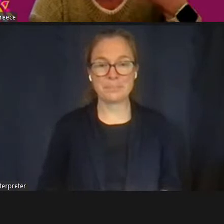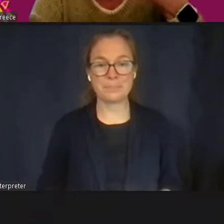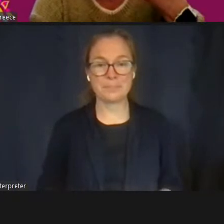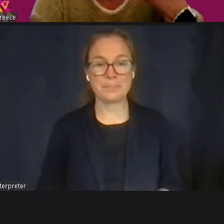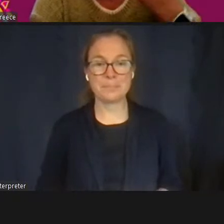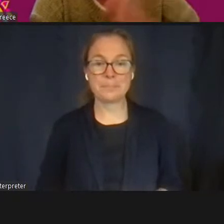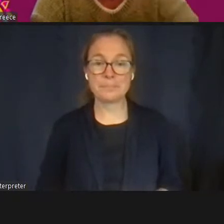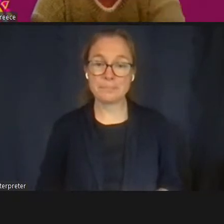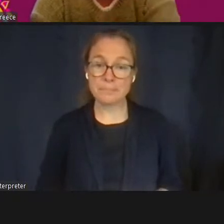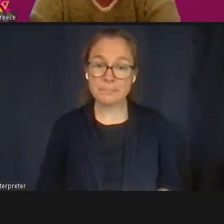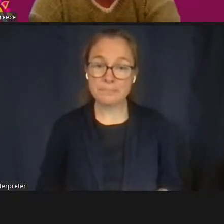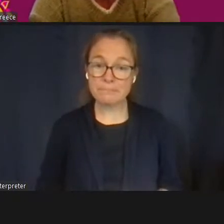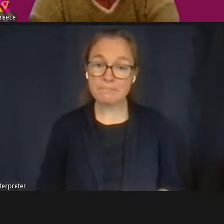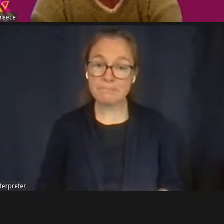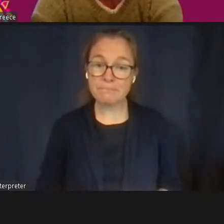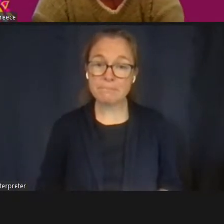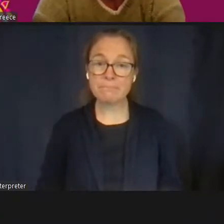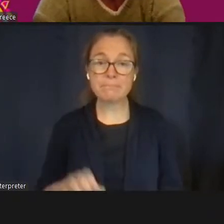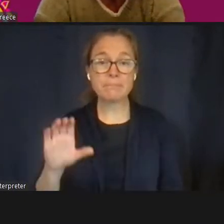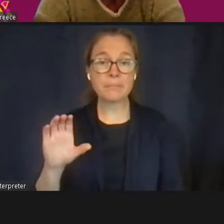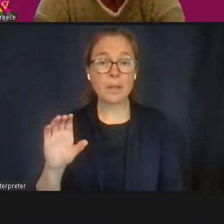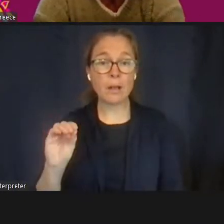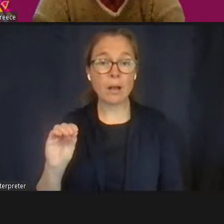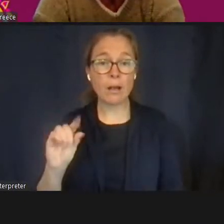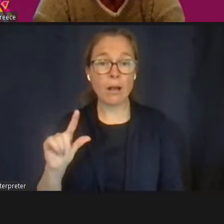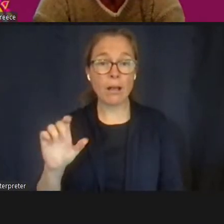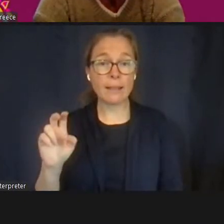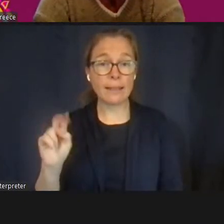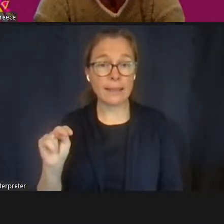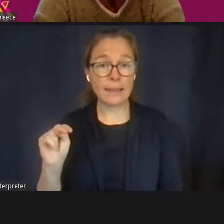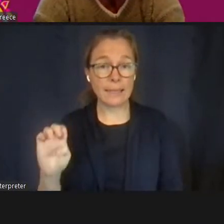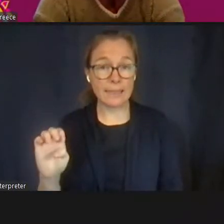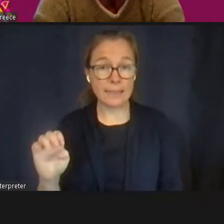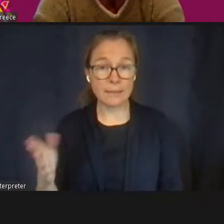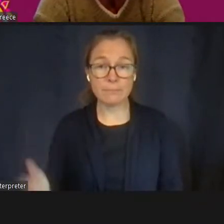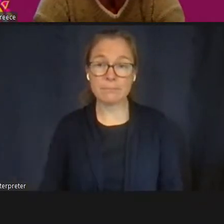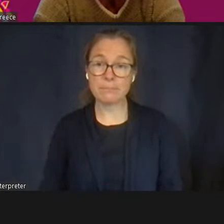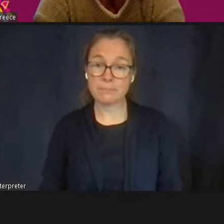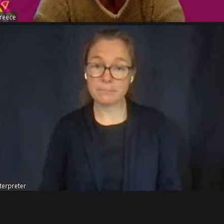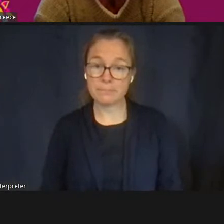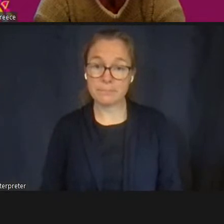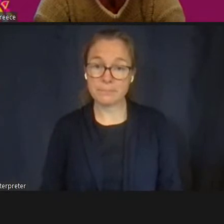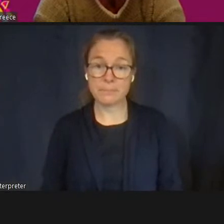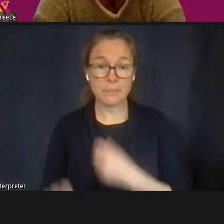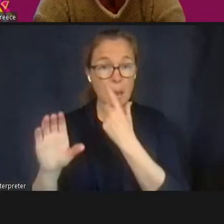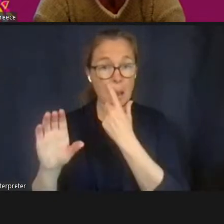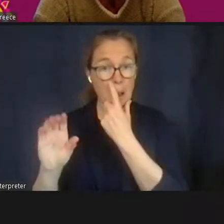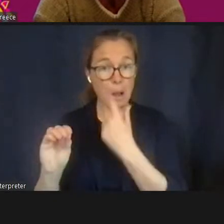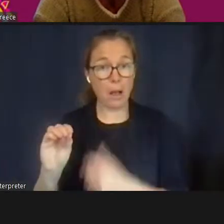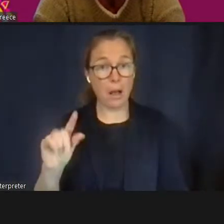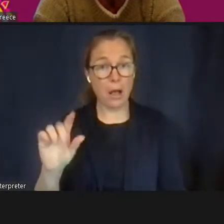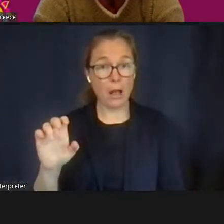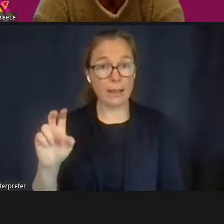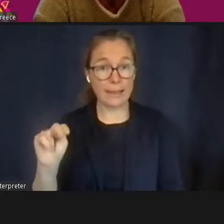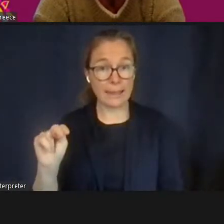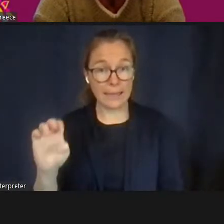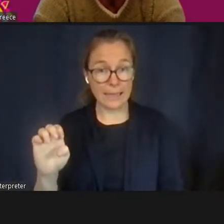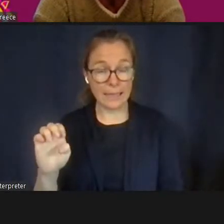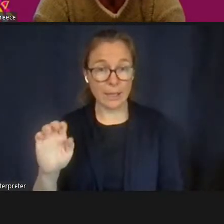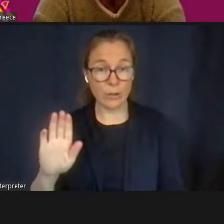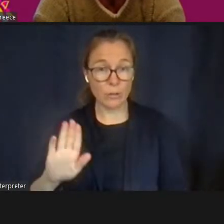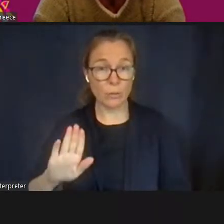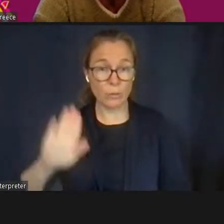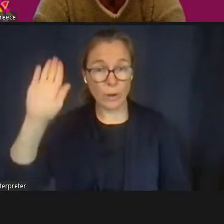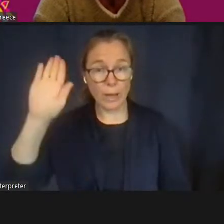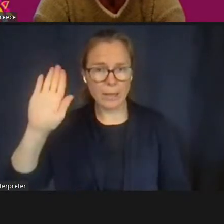I see Colleen had raised her hand. Maybe she raised both hands.